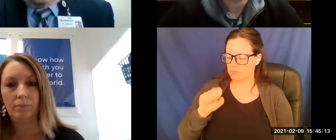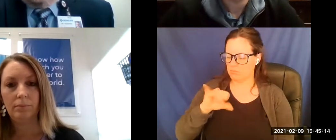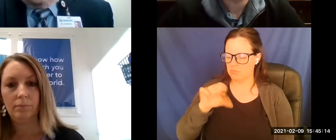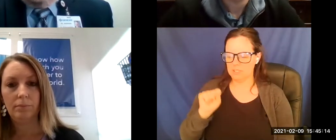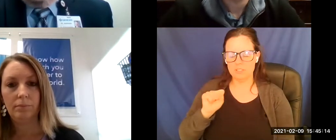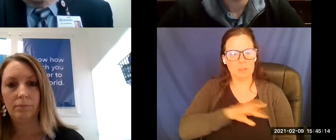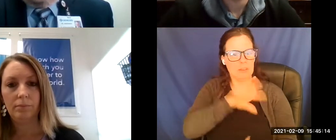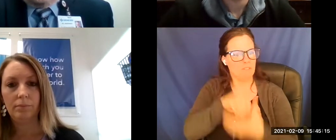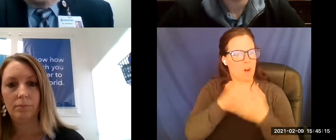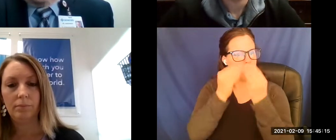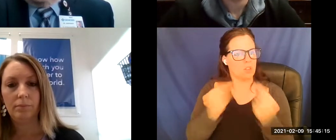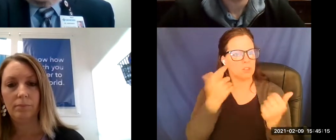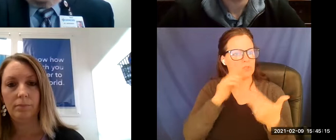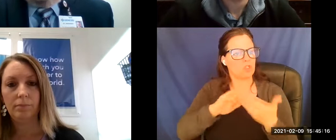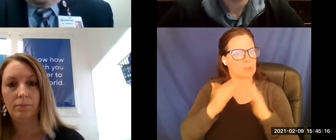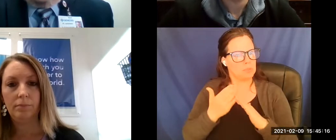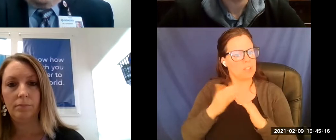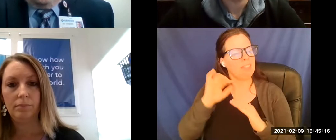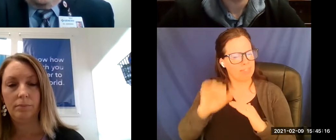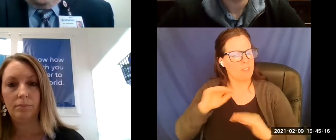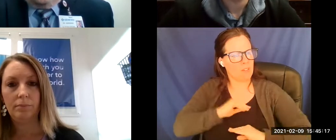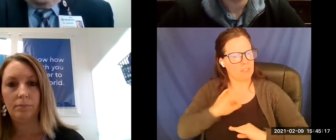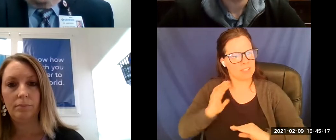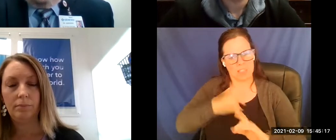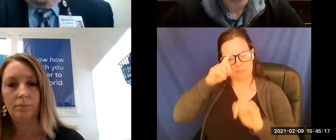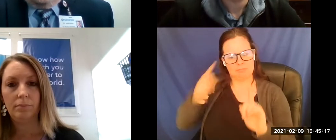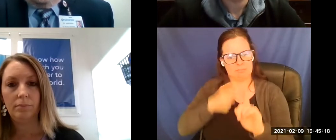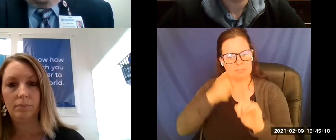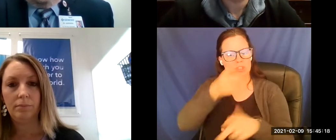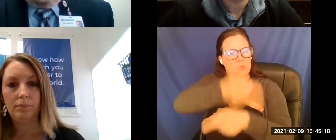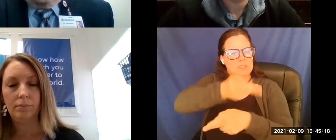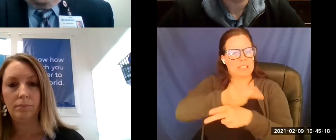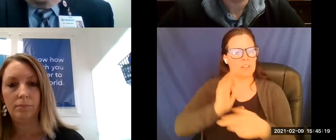for our community. It fulfills our mission to care for our community, and we're